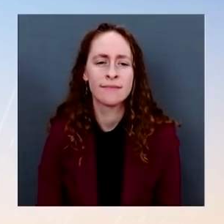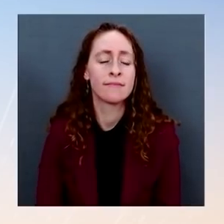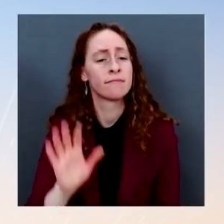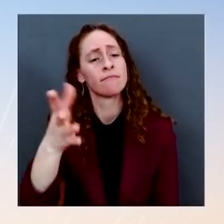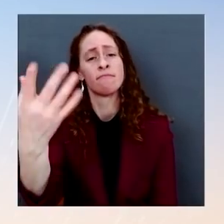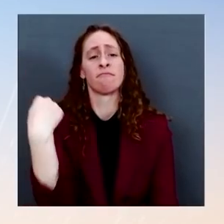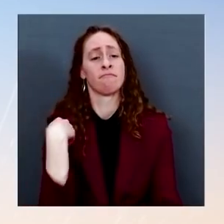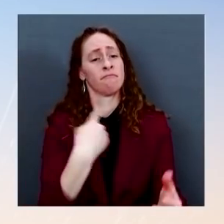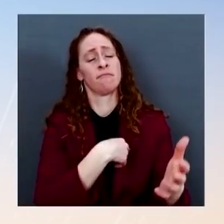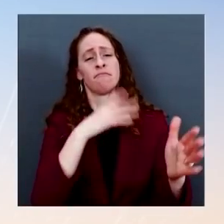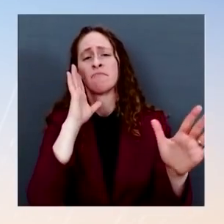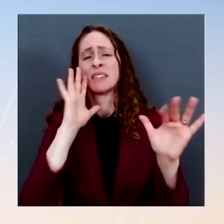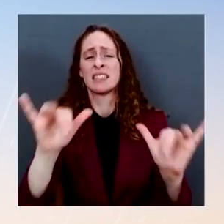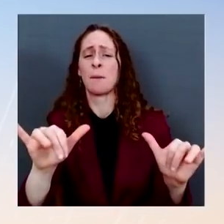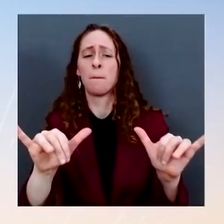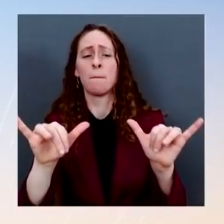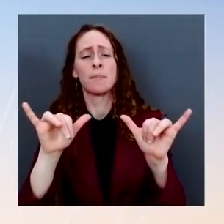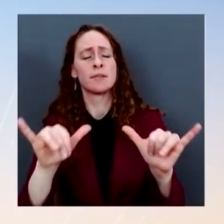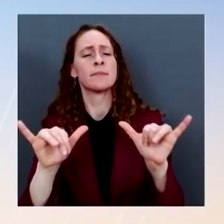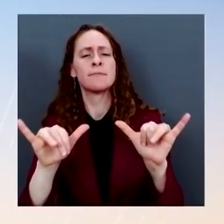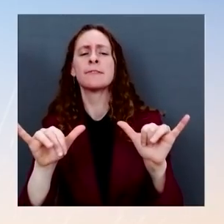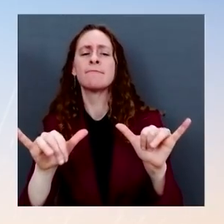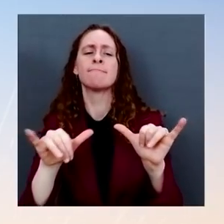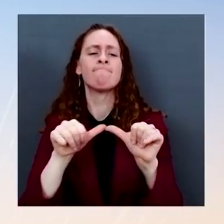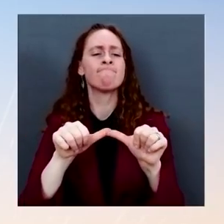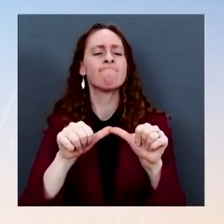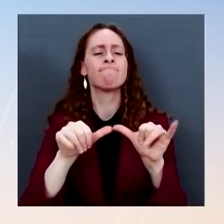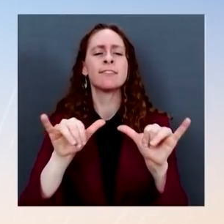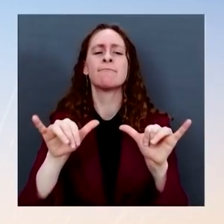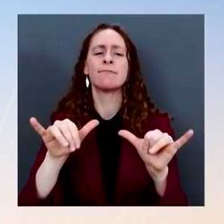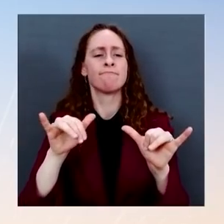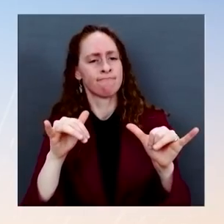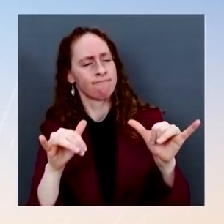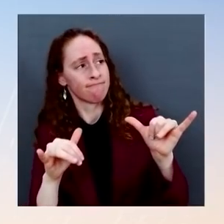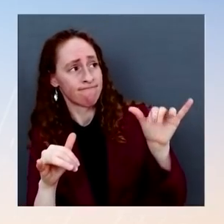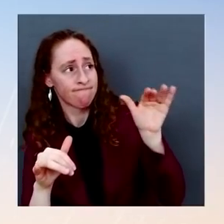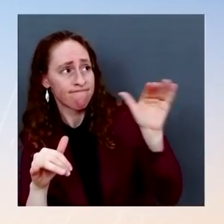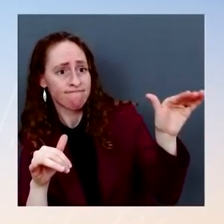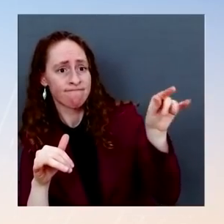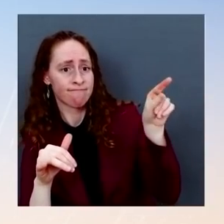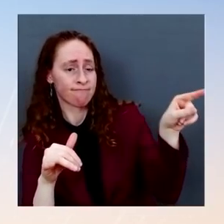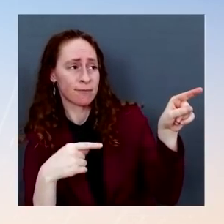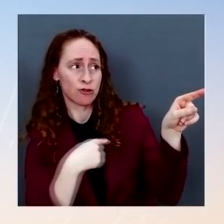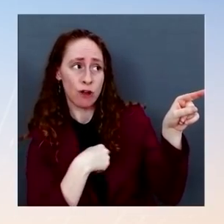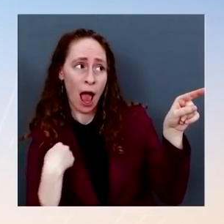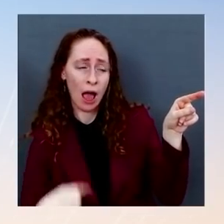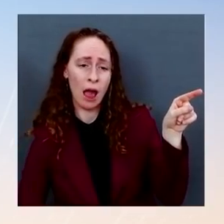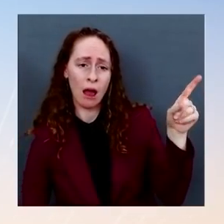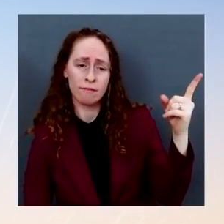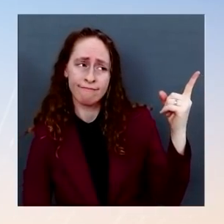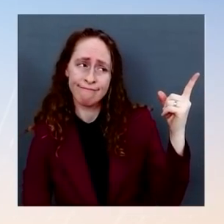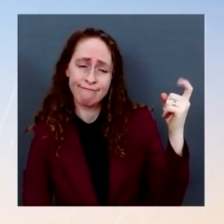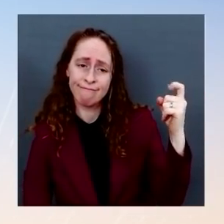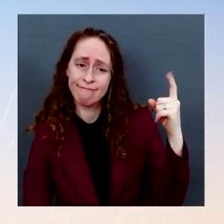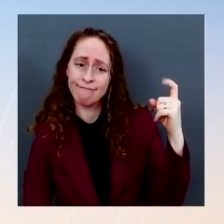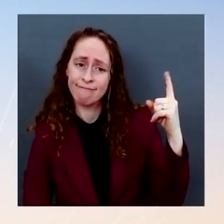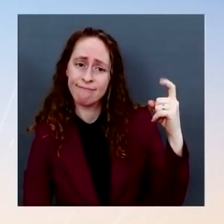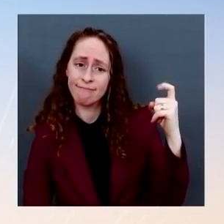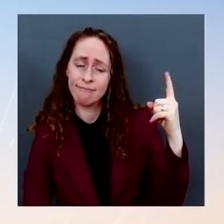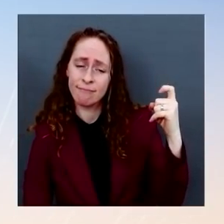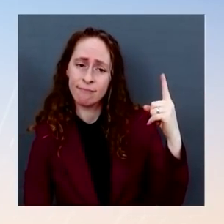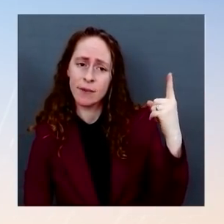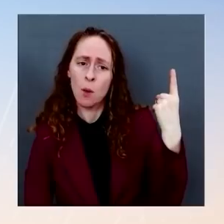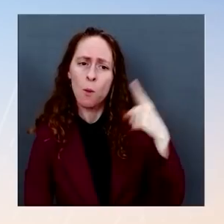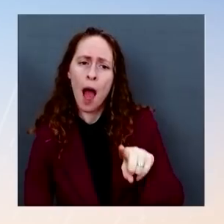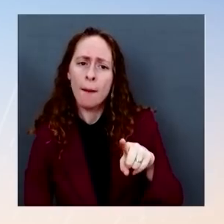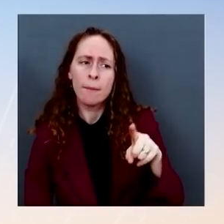virus. As you know, we've also tapped into all of the resources we have here through our intelligence community, through working with our partners and allies, and we will continue to press to do that. Go